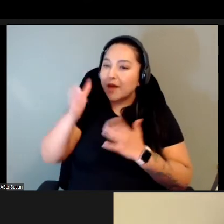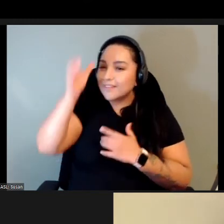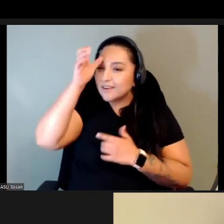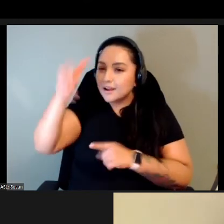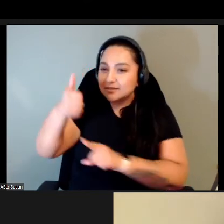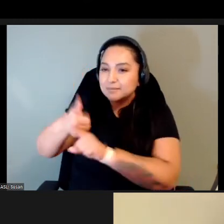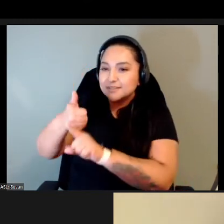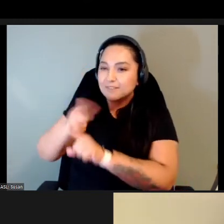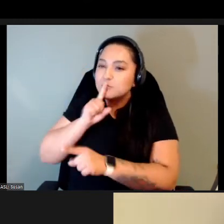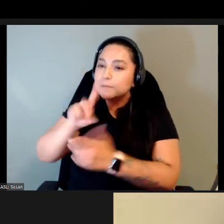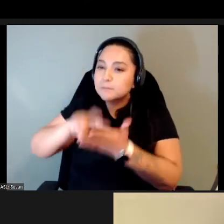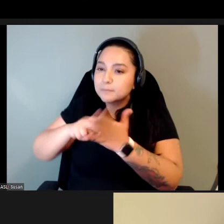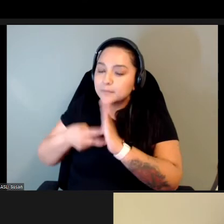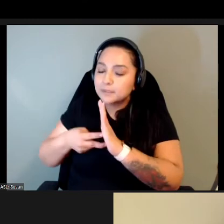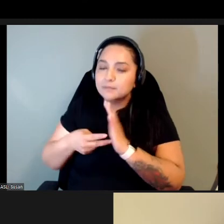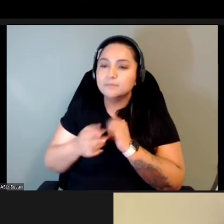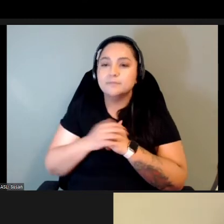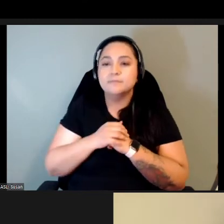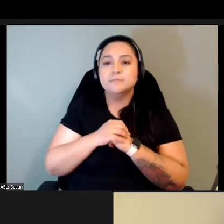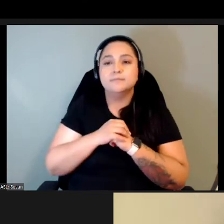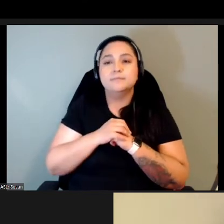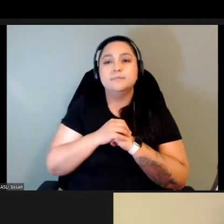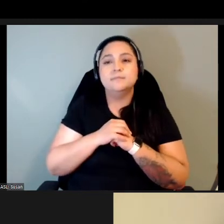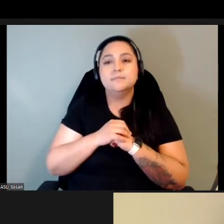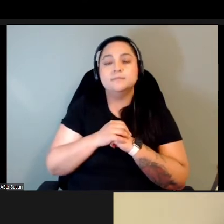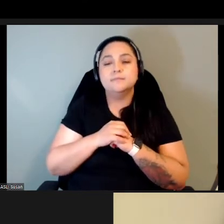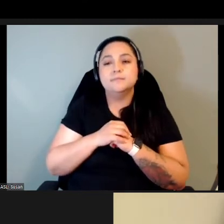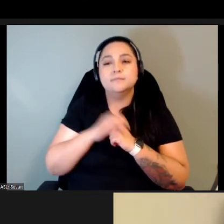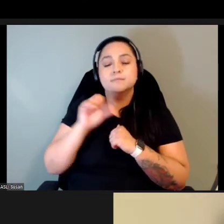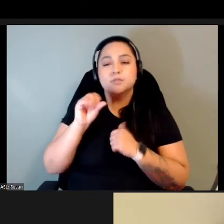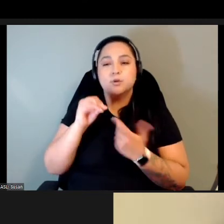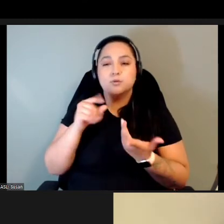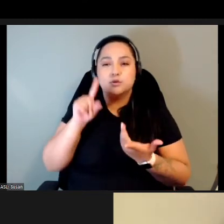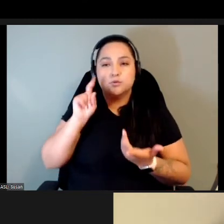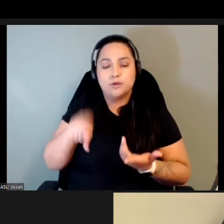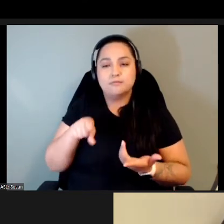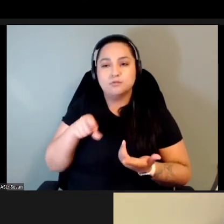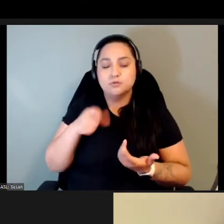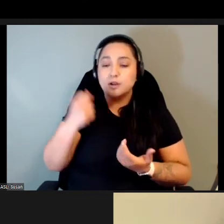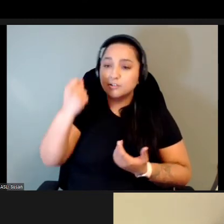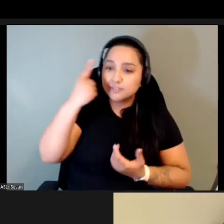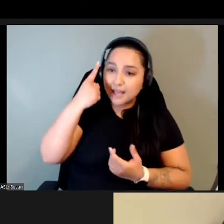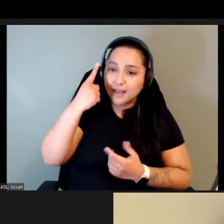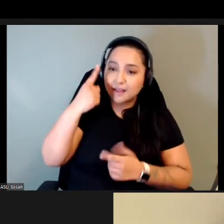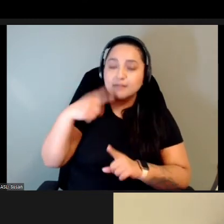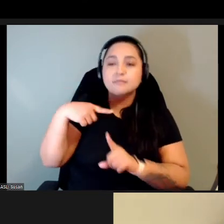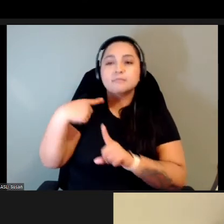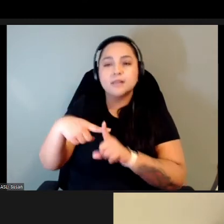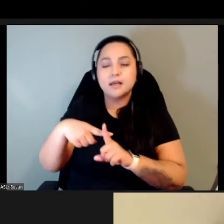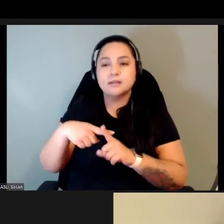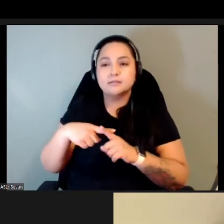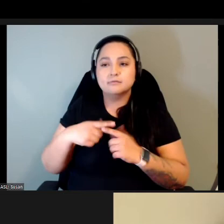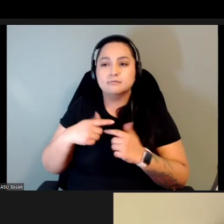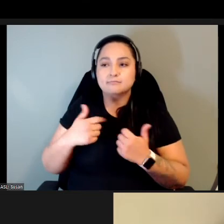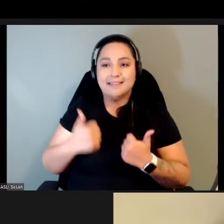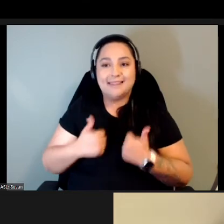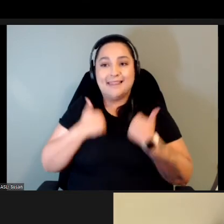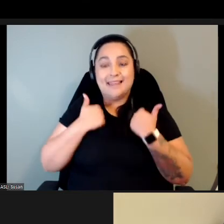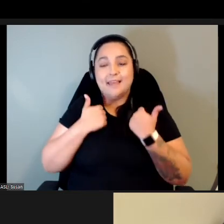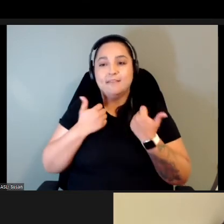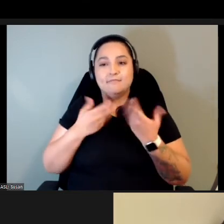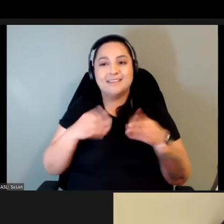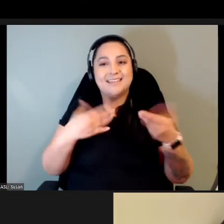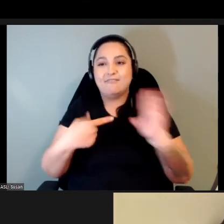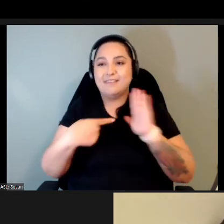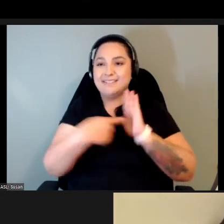understanding the thing, but also leading by example. No? This is something that we say a lot, but through showing people that